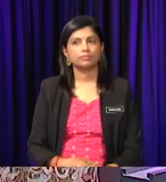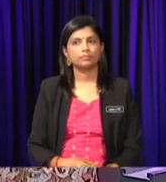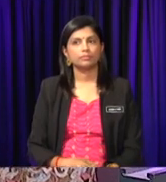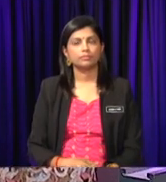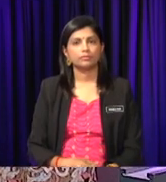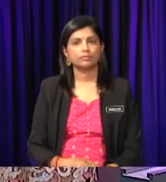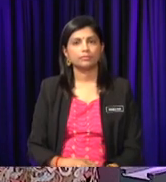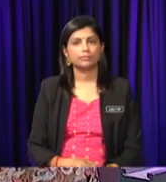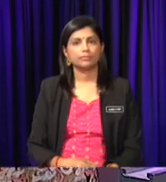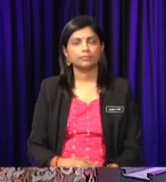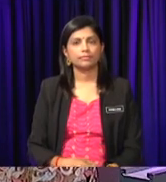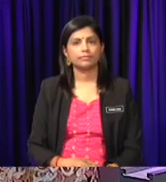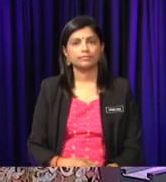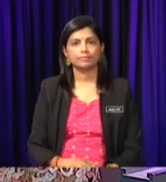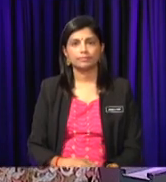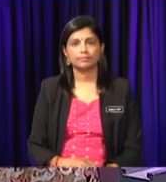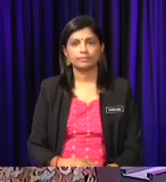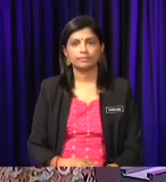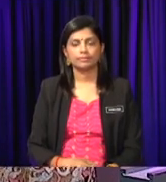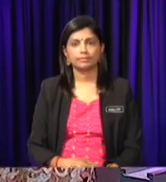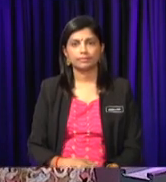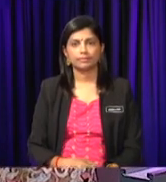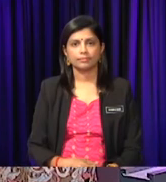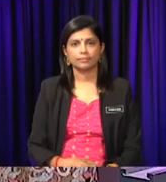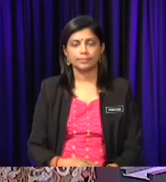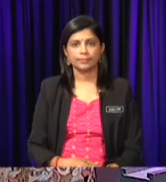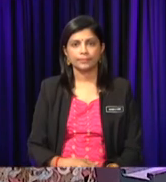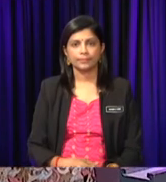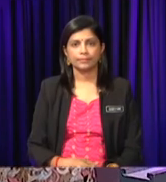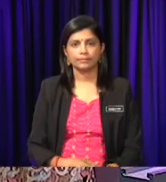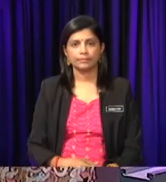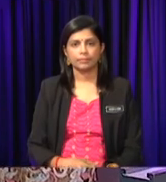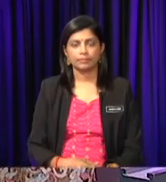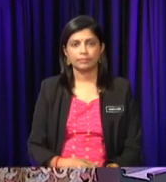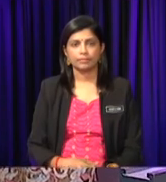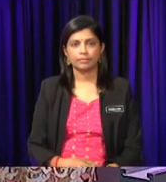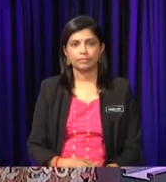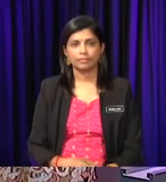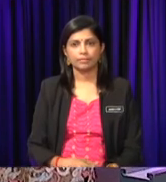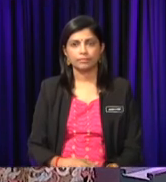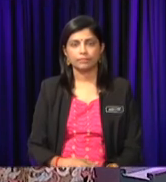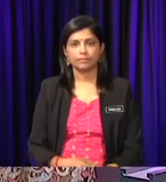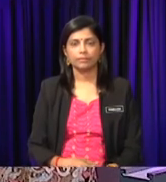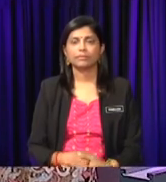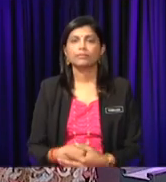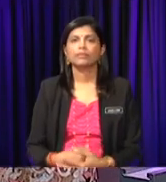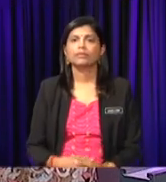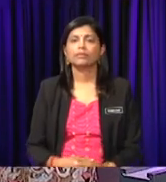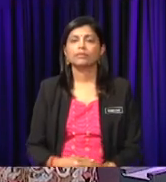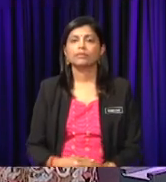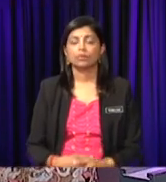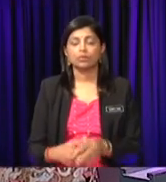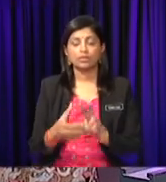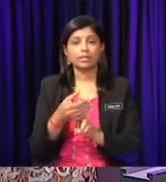which is merged into one idea or one topic. And it's pair work. So